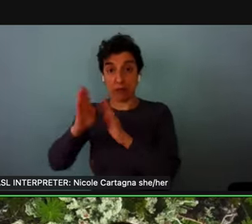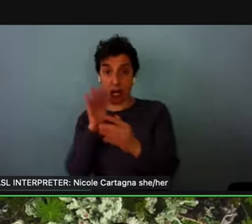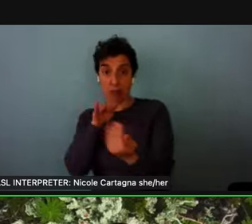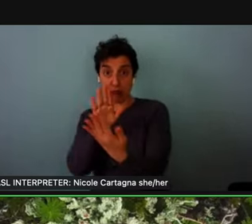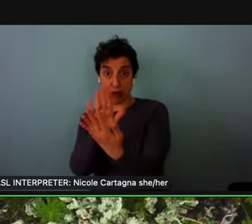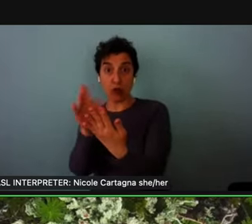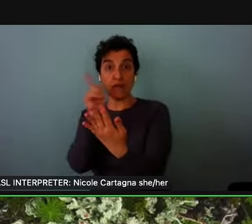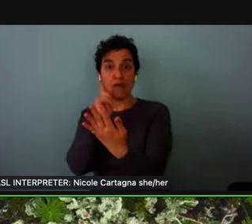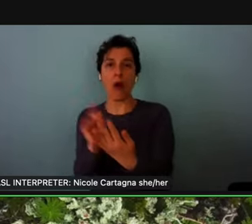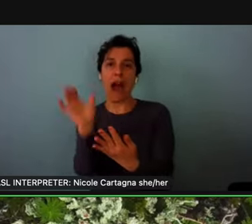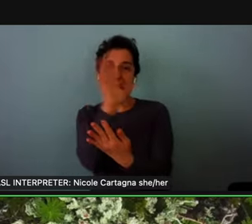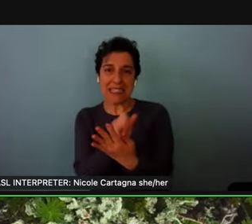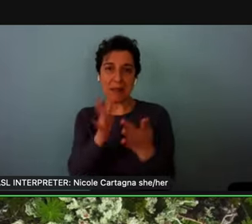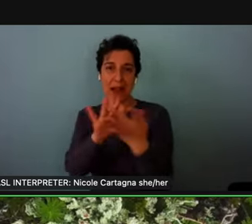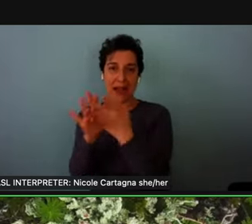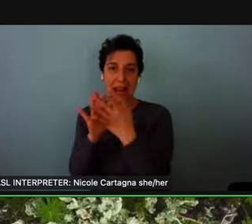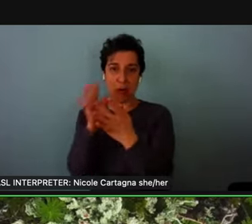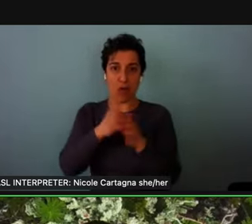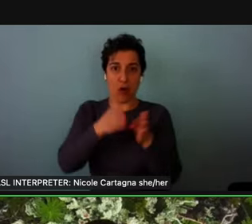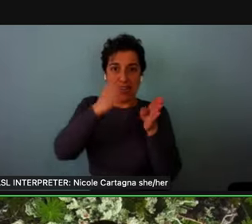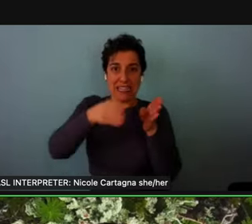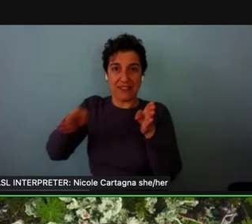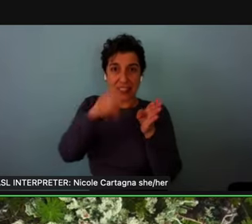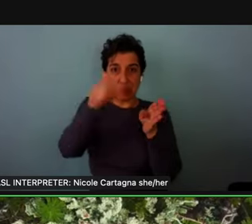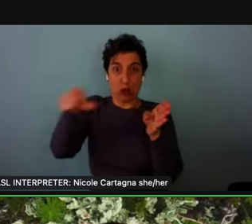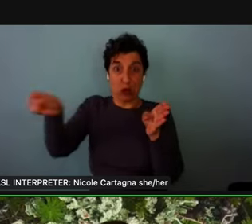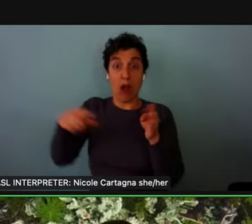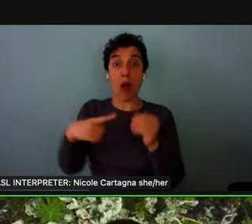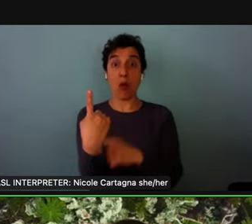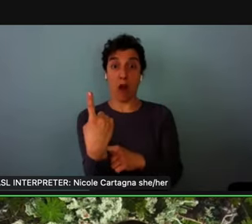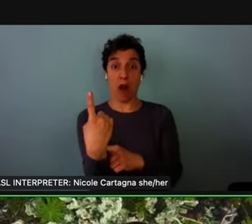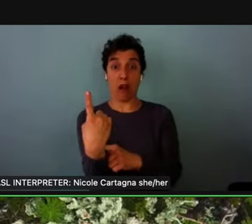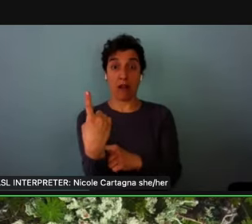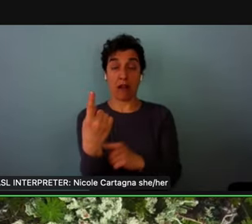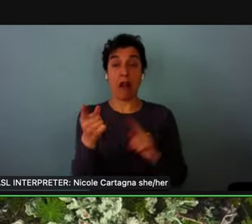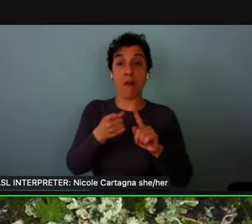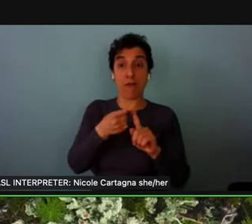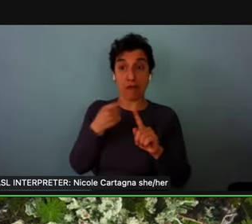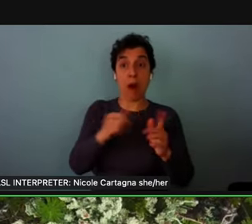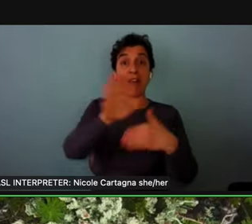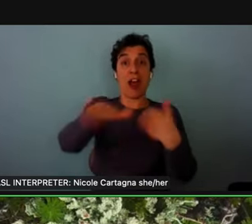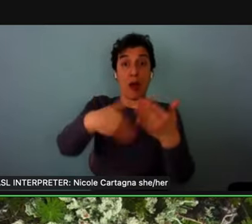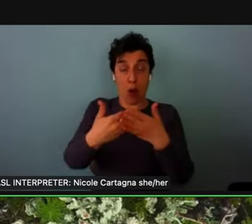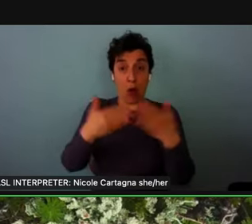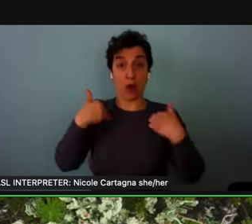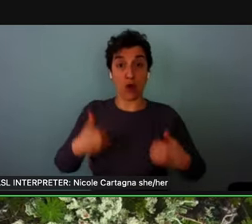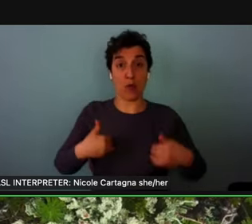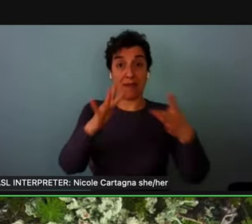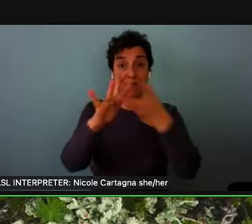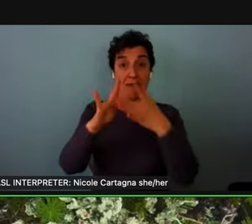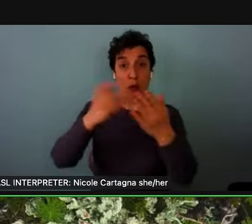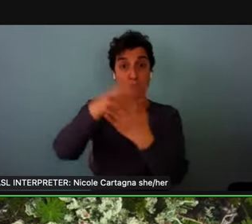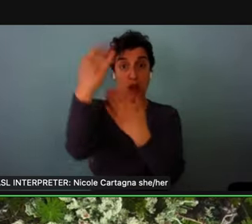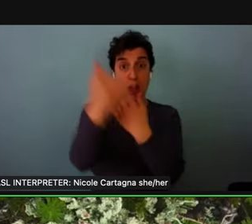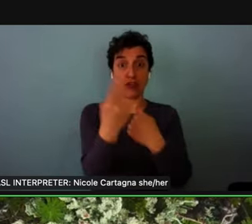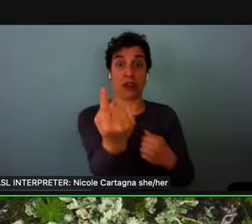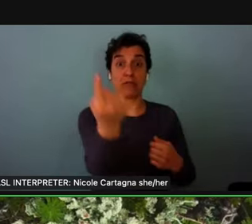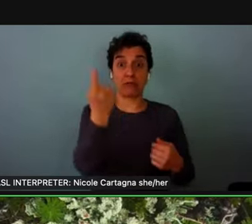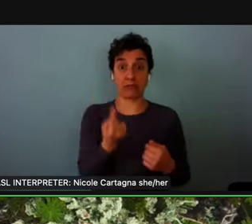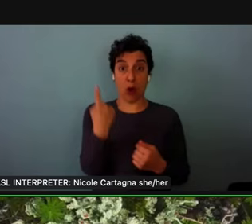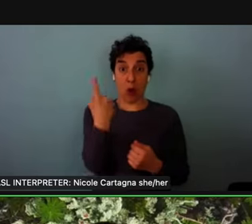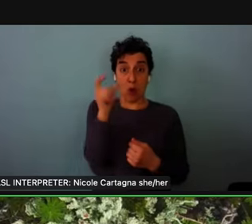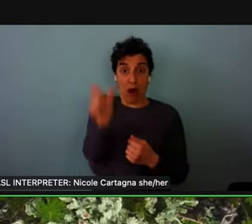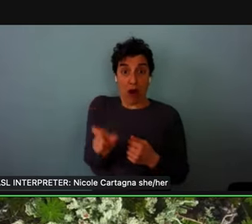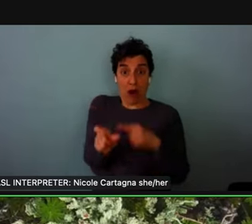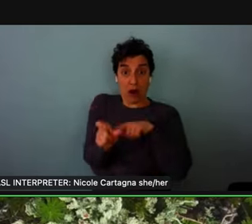participants. So here's a single participant from the Human Connectome Project. we see that for this individual, the